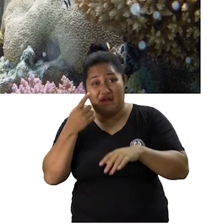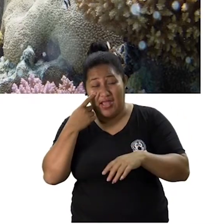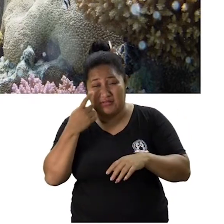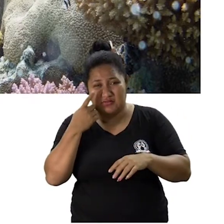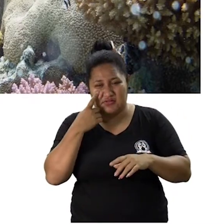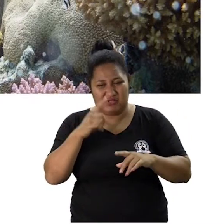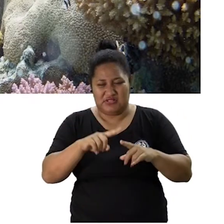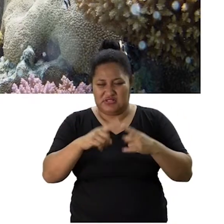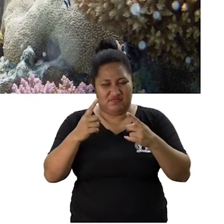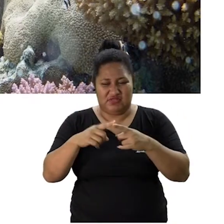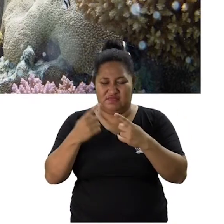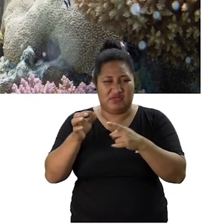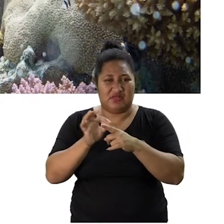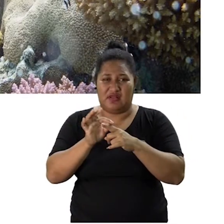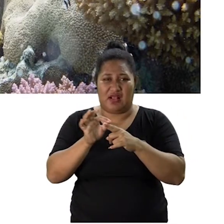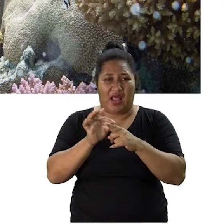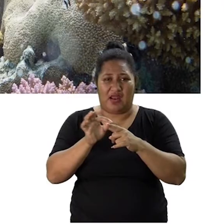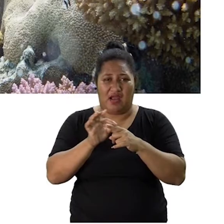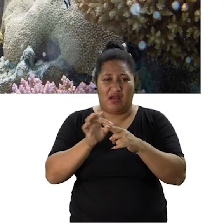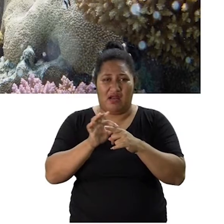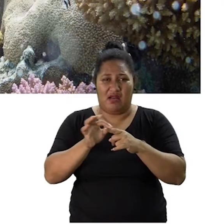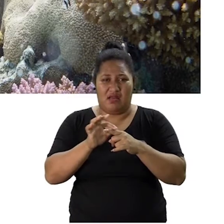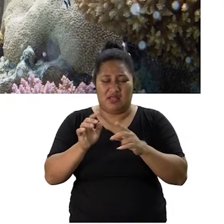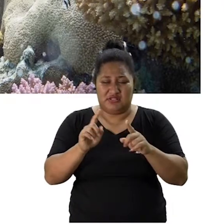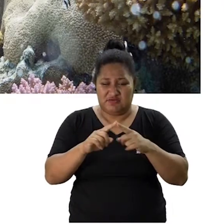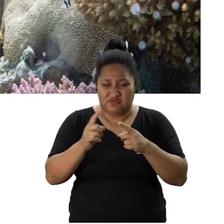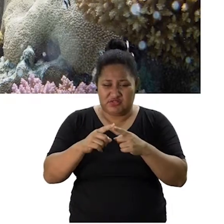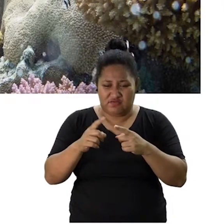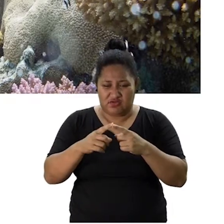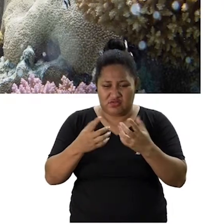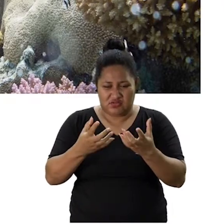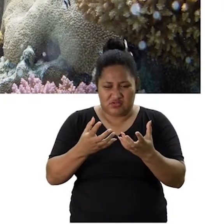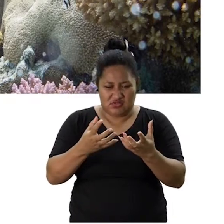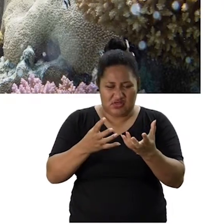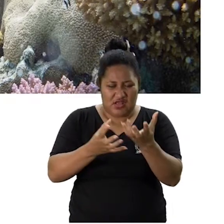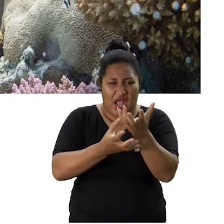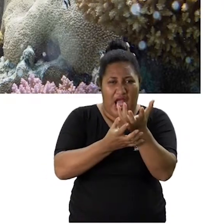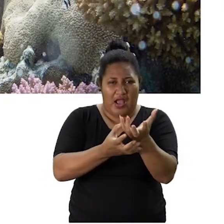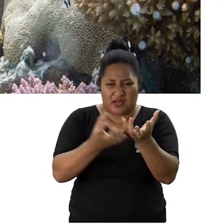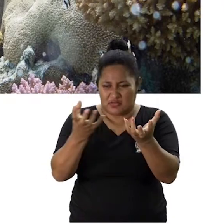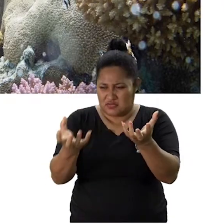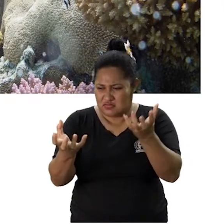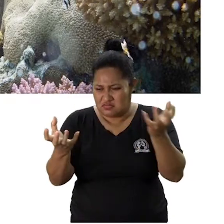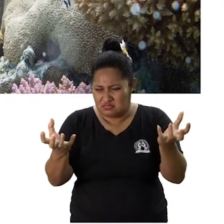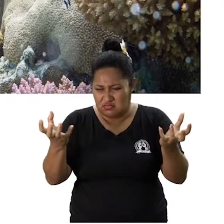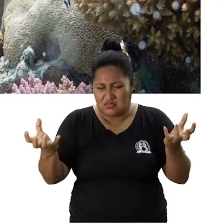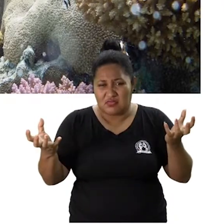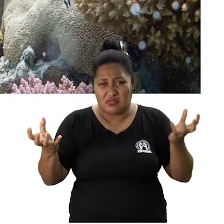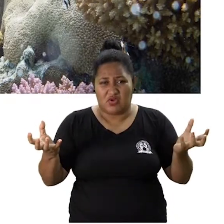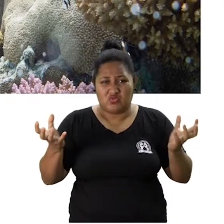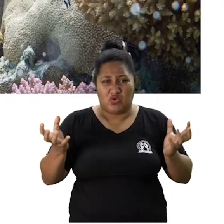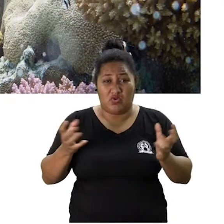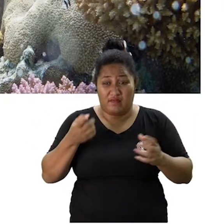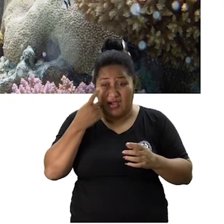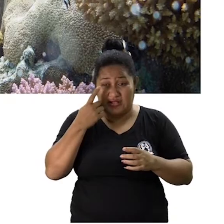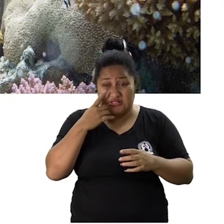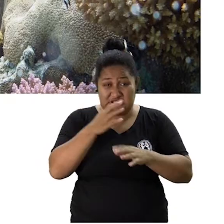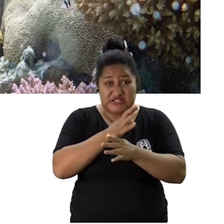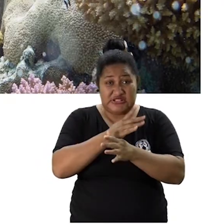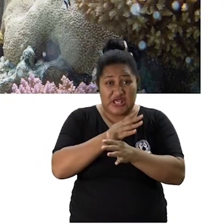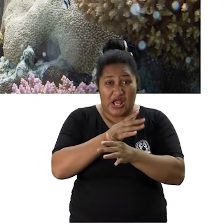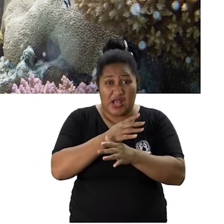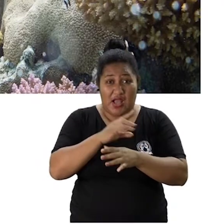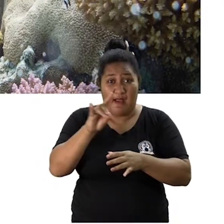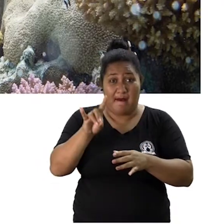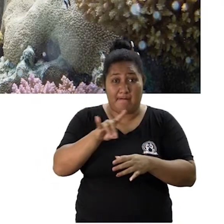wai. Ese umai tu a inga amu. E o foi la ia ma mea ola e no foi le vaenga. O le